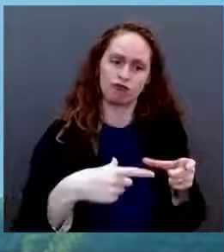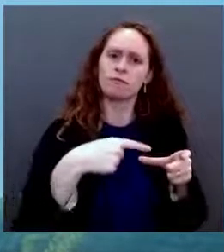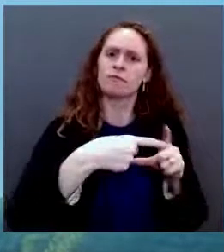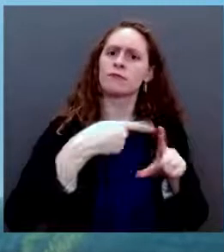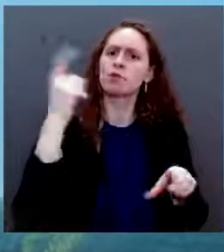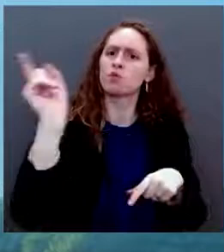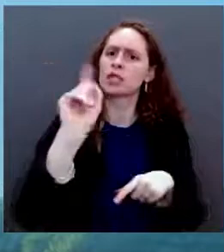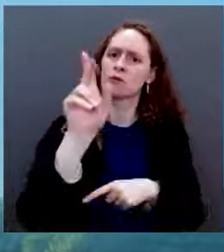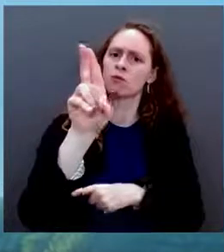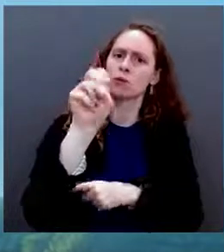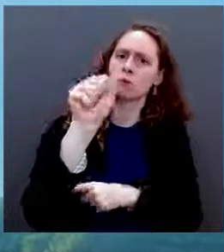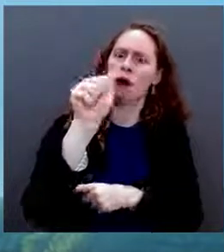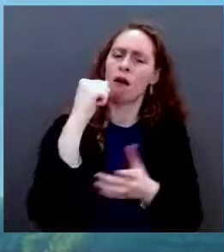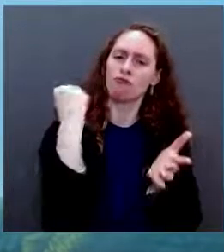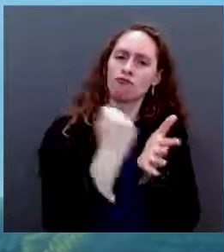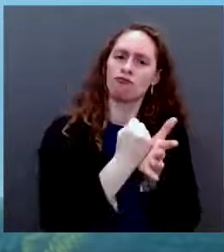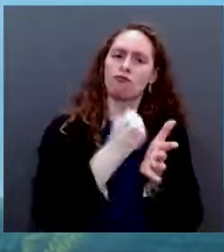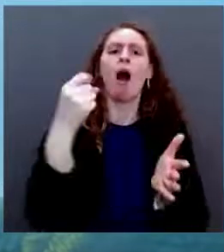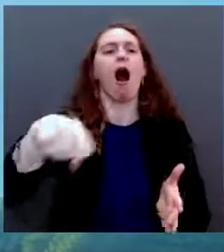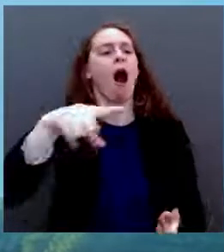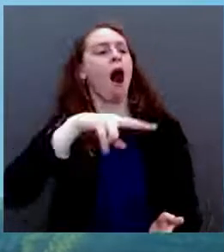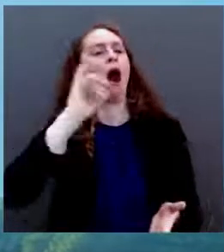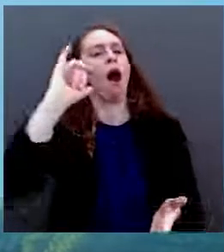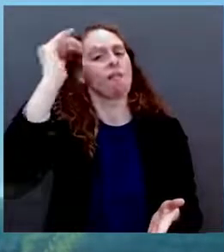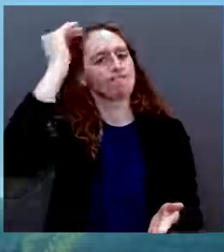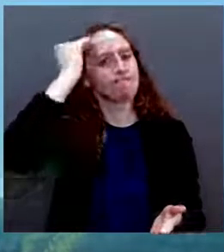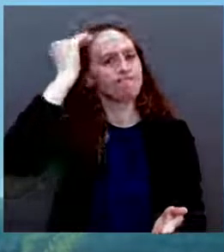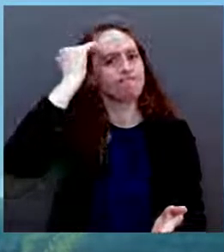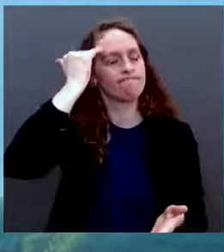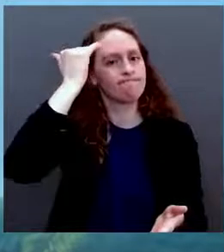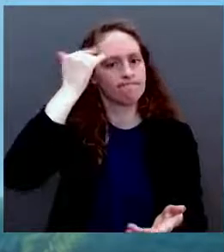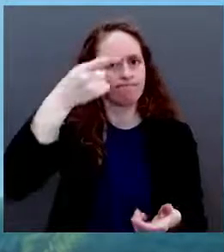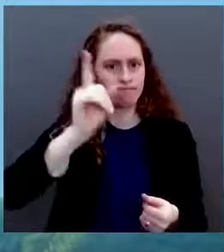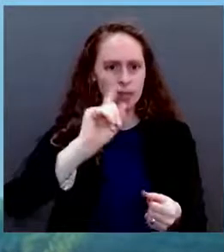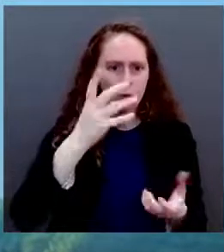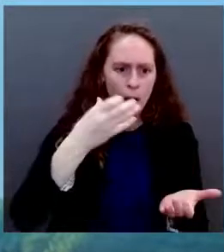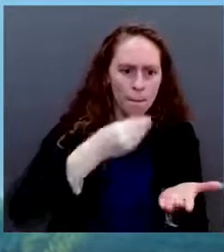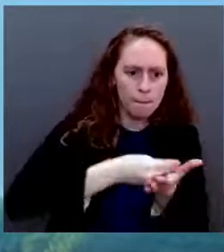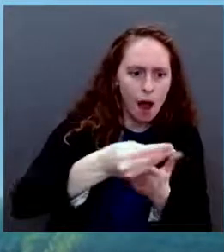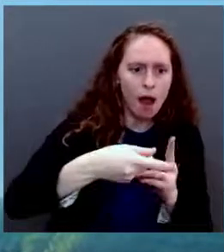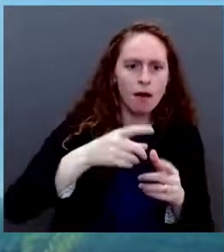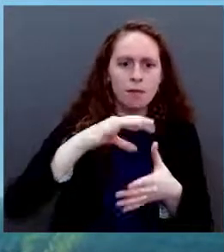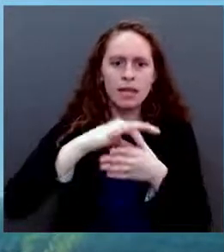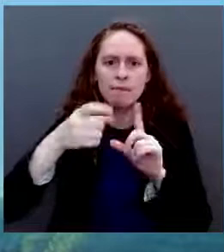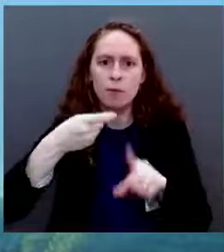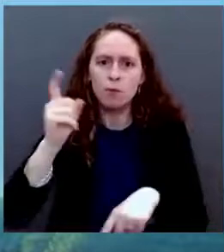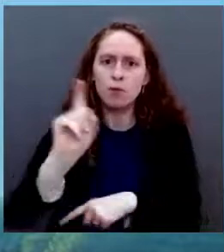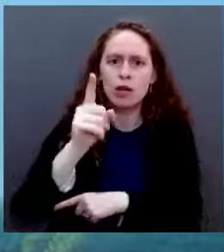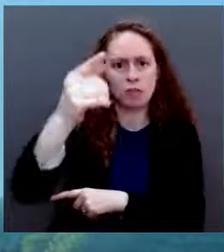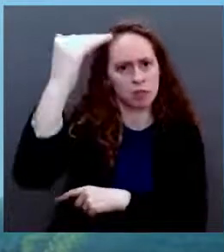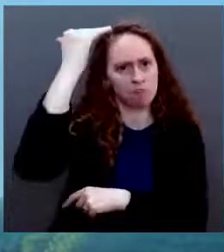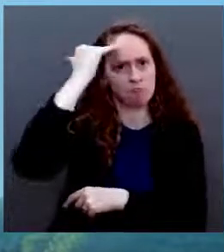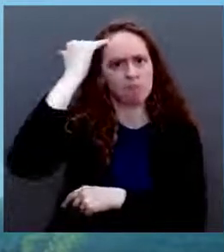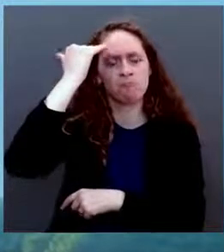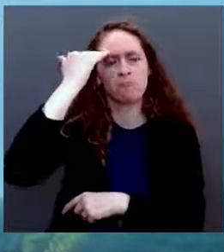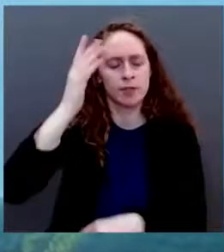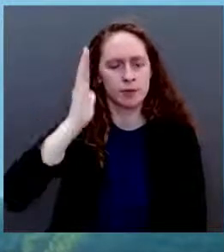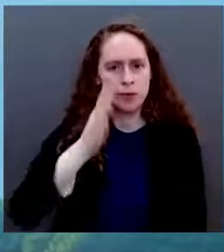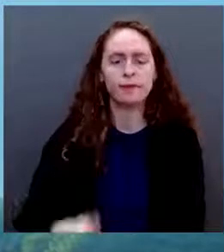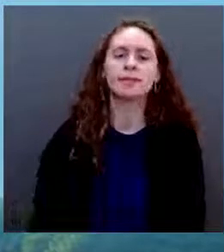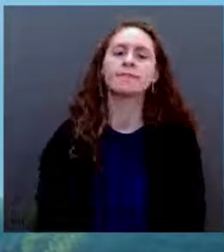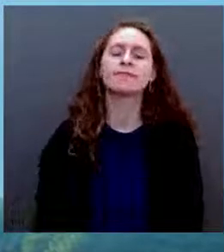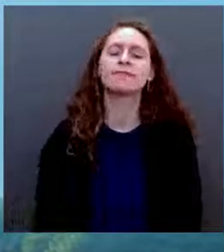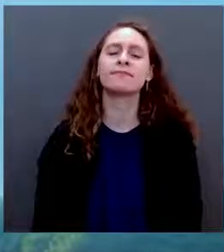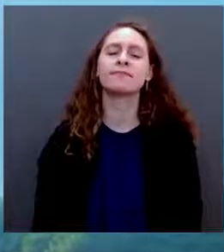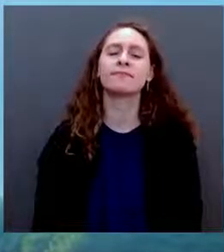partnership that we have with the Department of Justice, a strong working relationship in terms of enforcement. Mr. President, what this really is all about at the